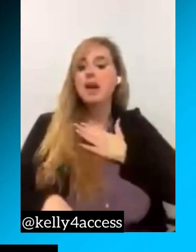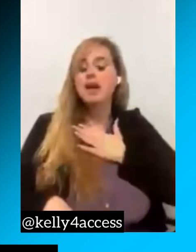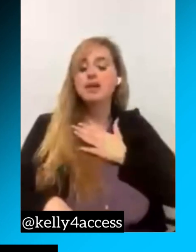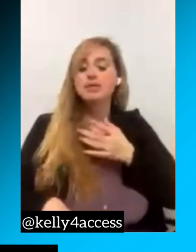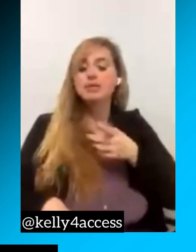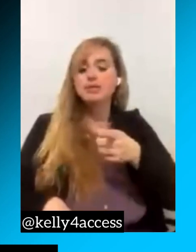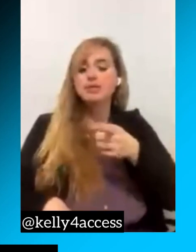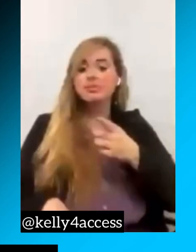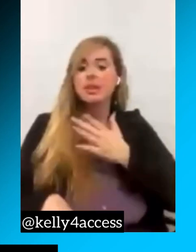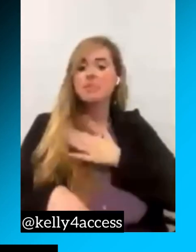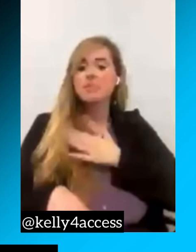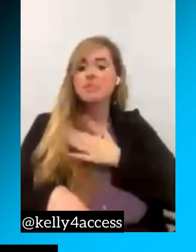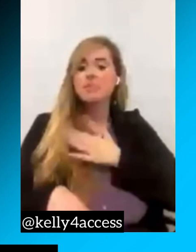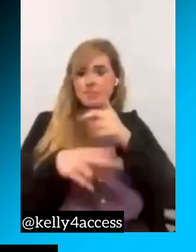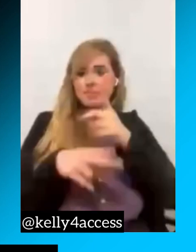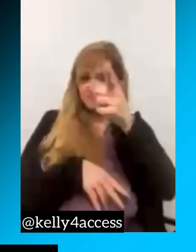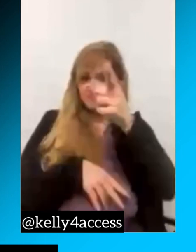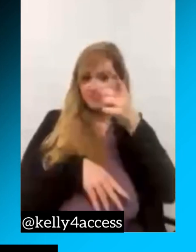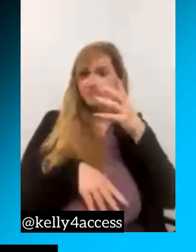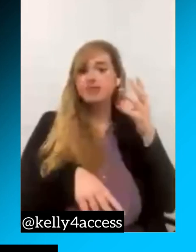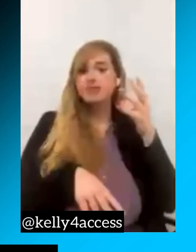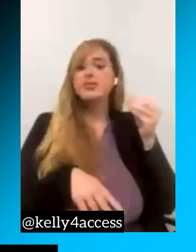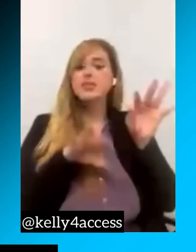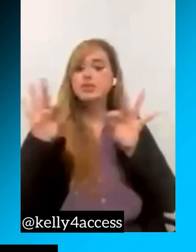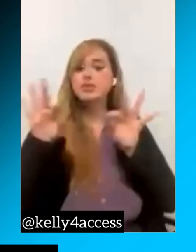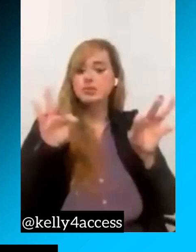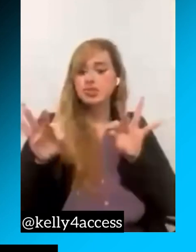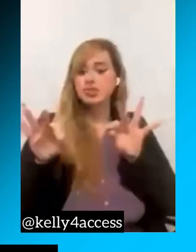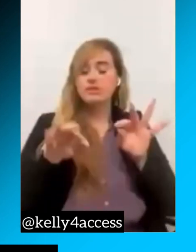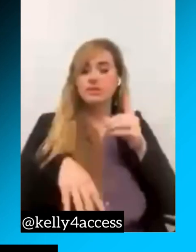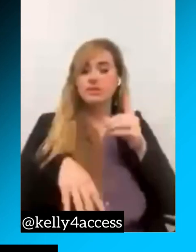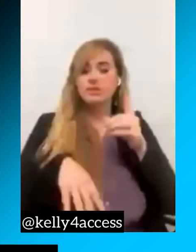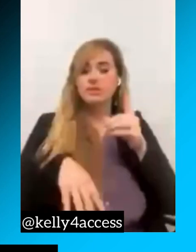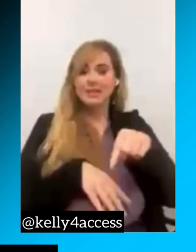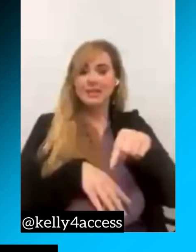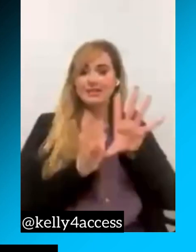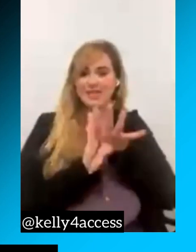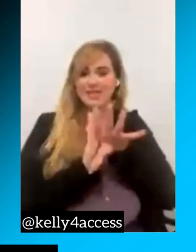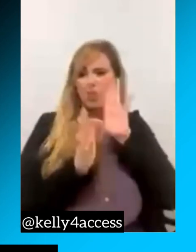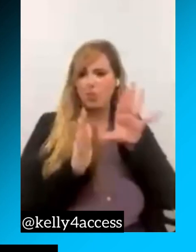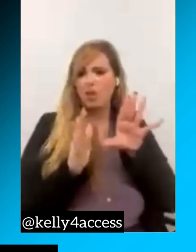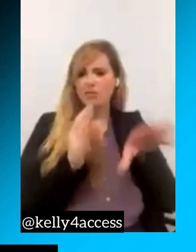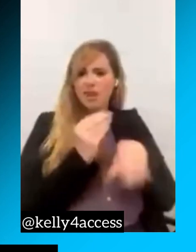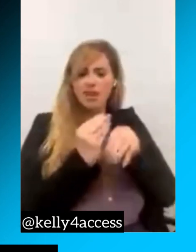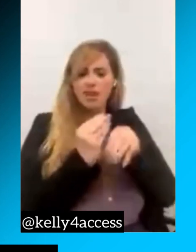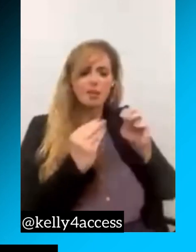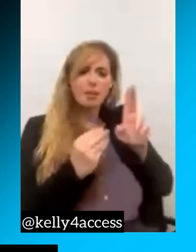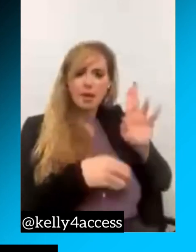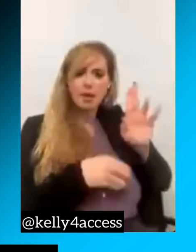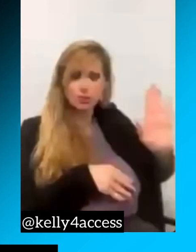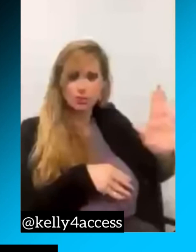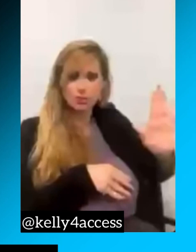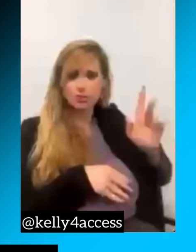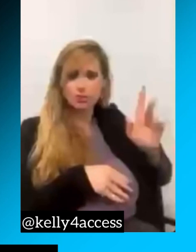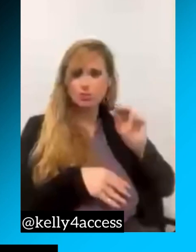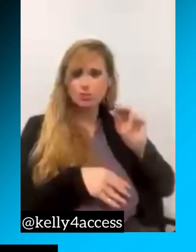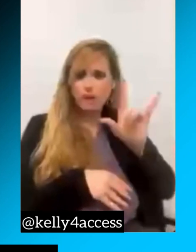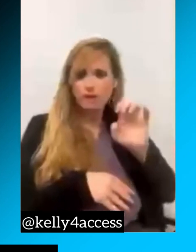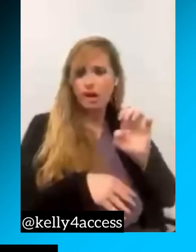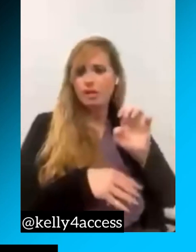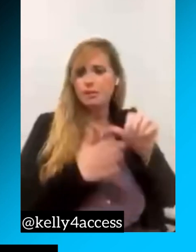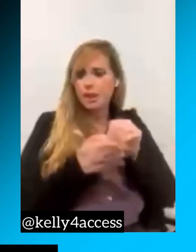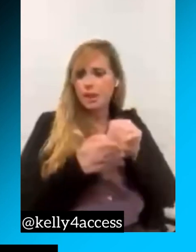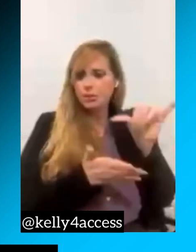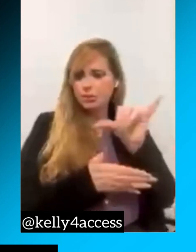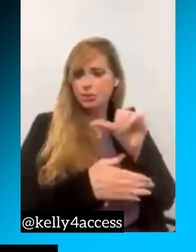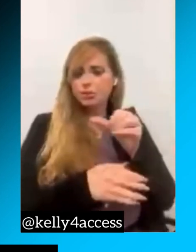My name is up there, and then in the description of the video, I will add Manu's profile page on Instagram, and through Instagram